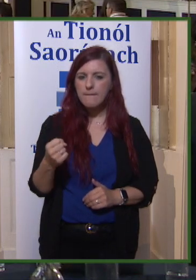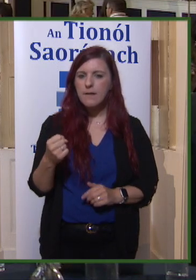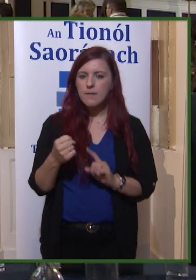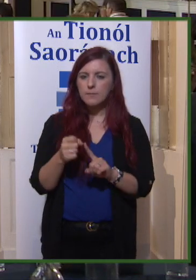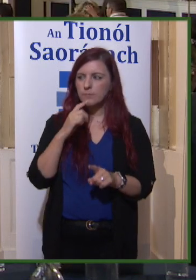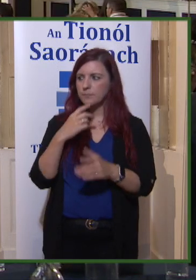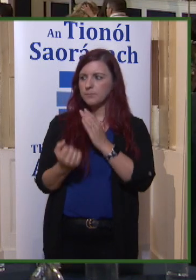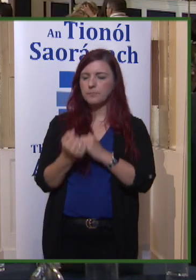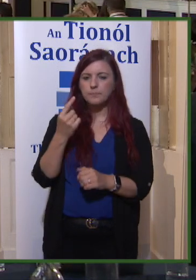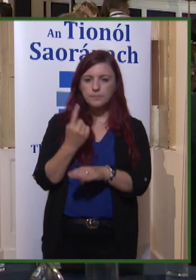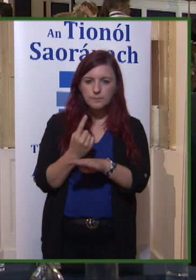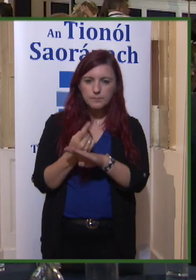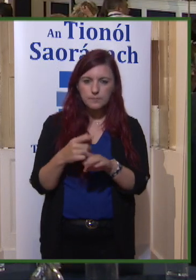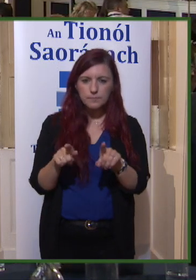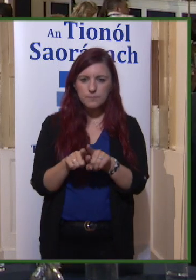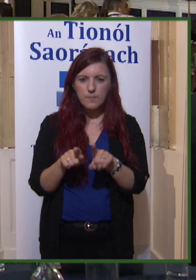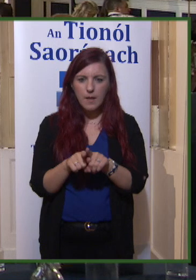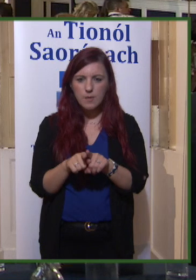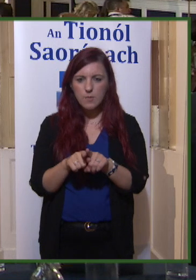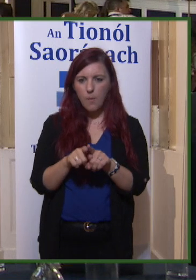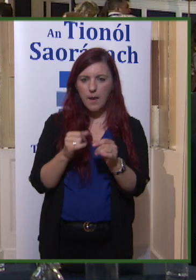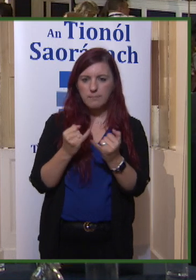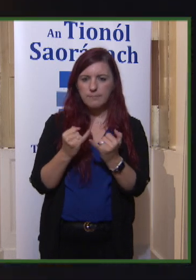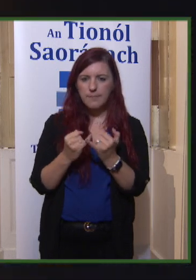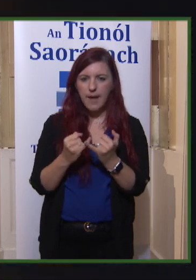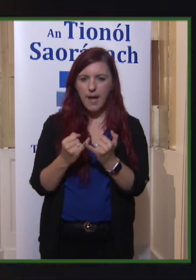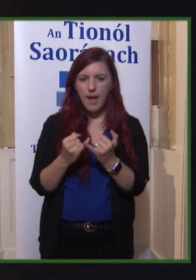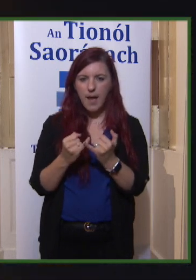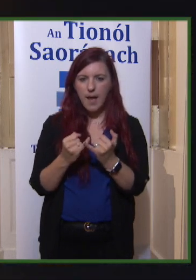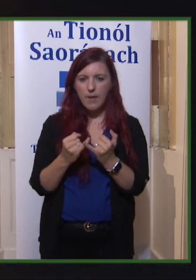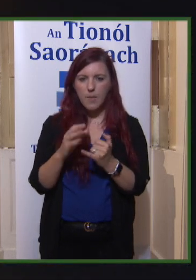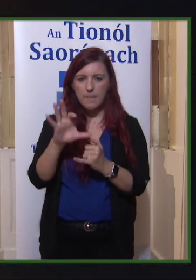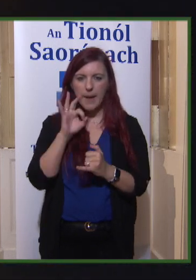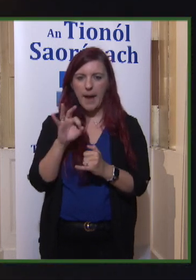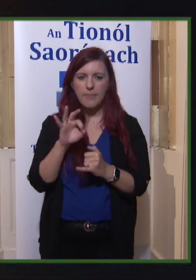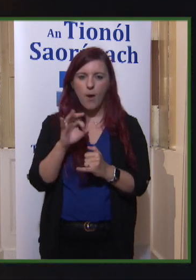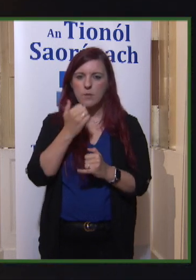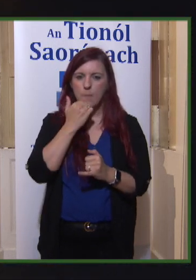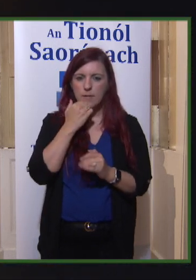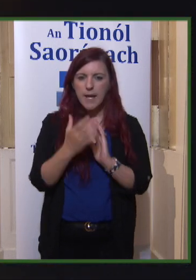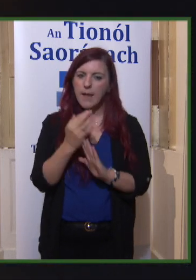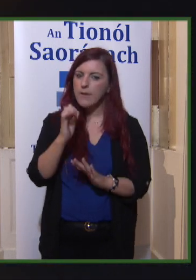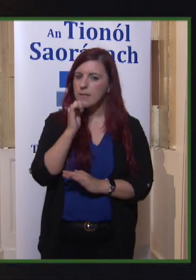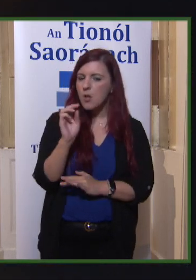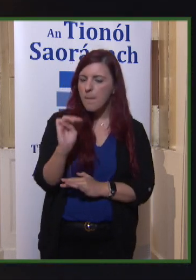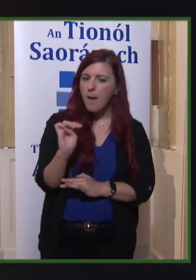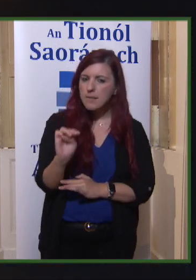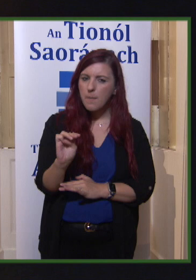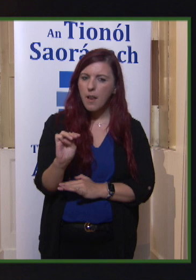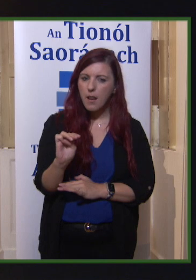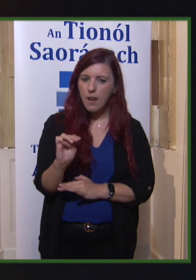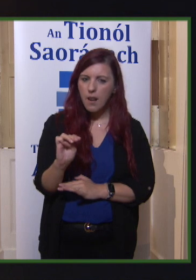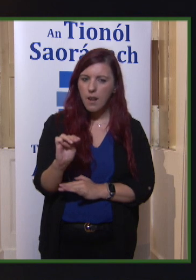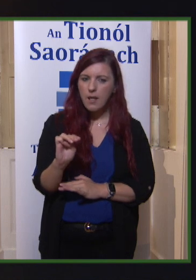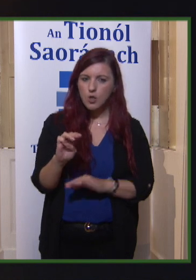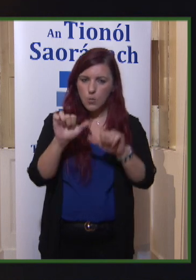we have a population of 1.4 million, so it seems like a reasonable figure. If it's not possible to